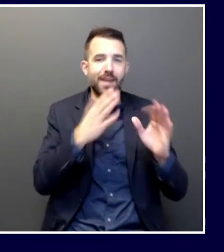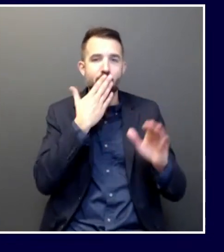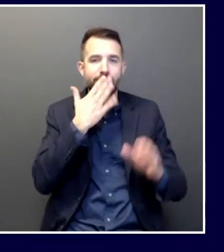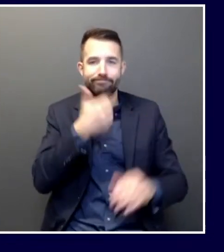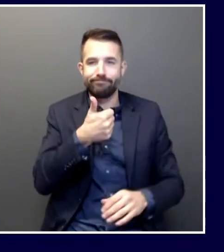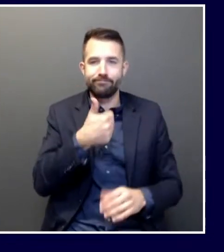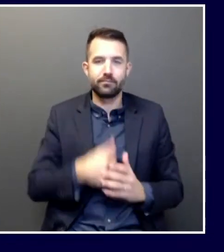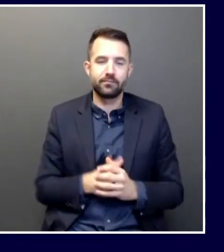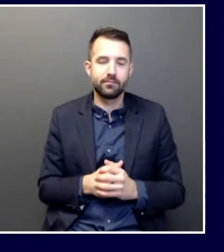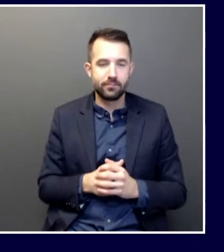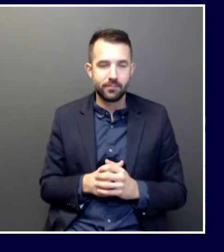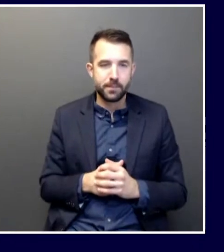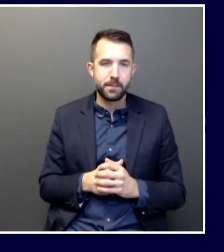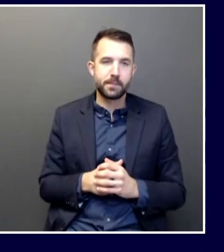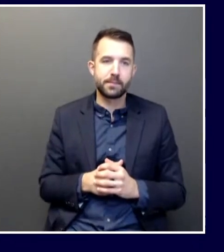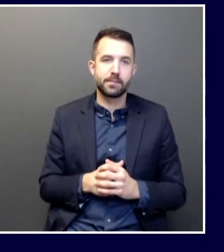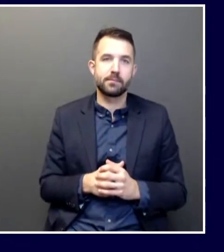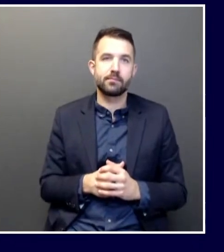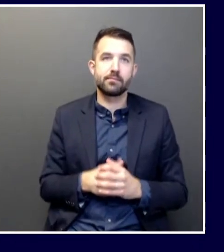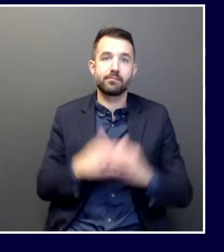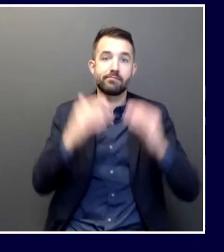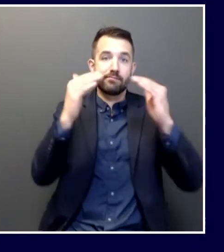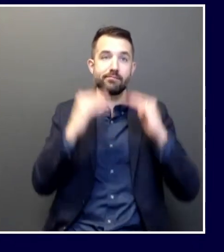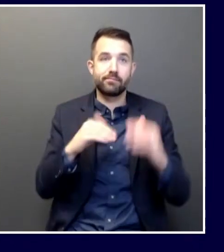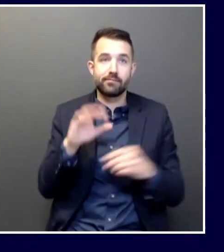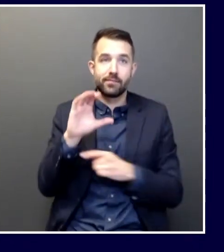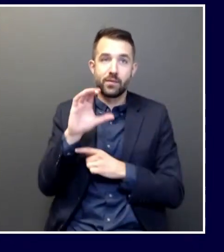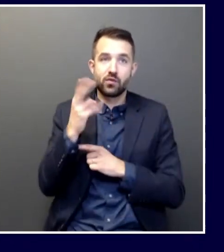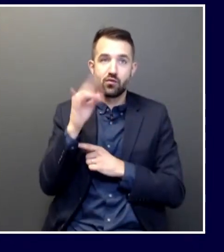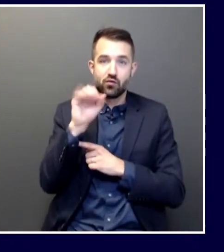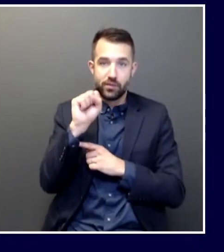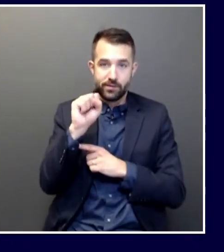Patrick. Chris Costa, over to you next.